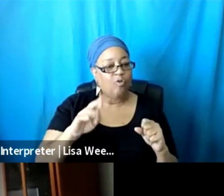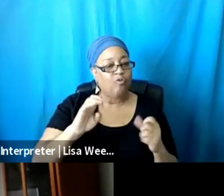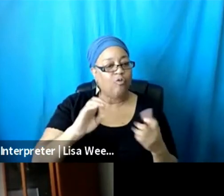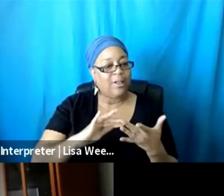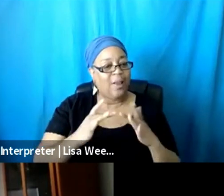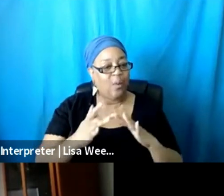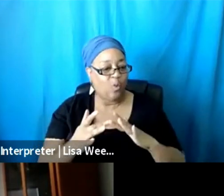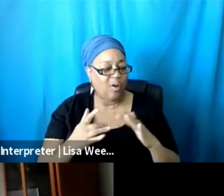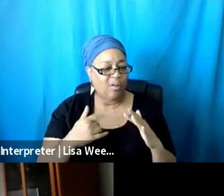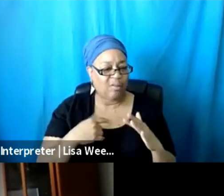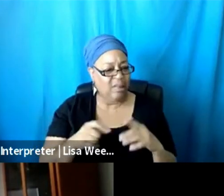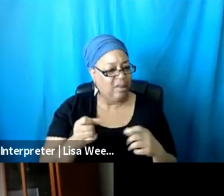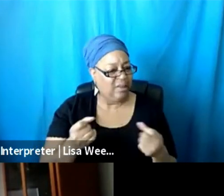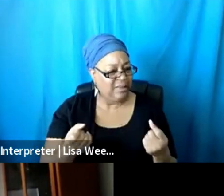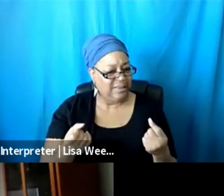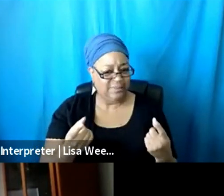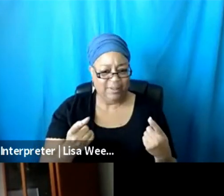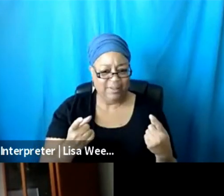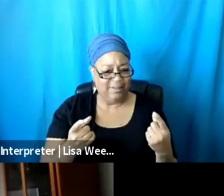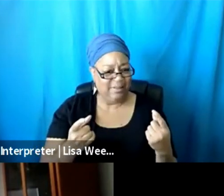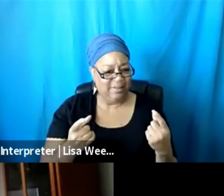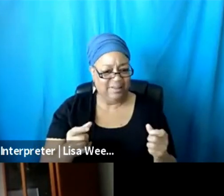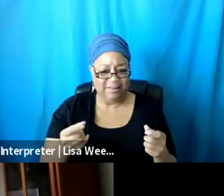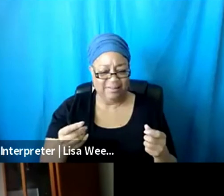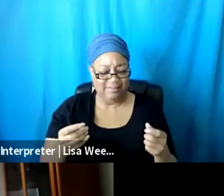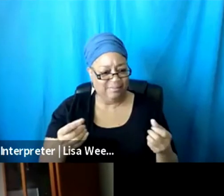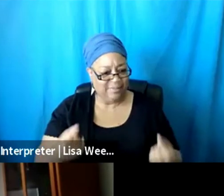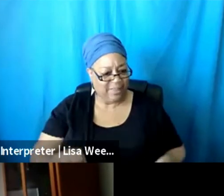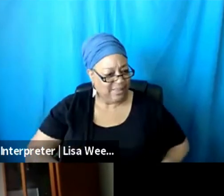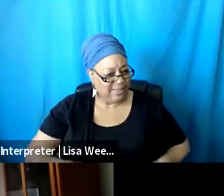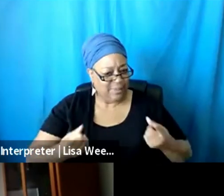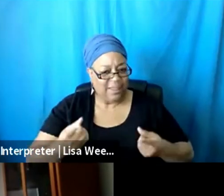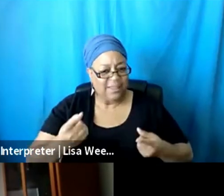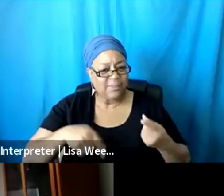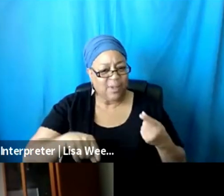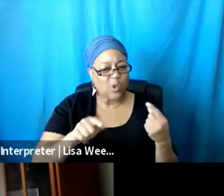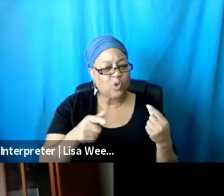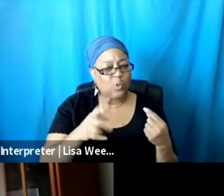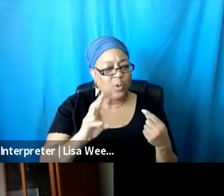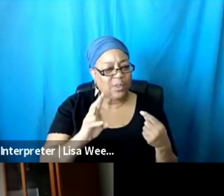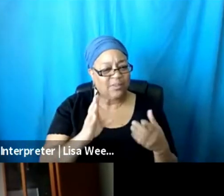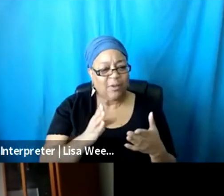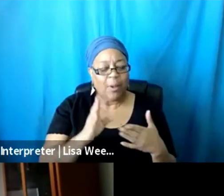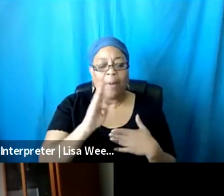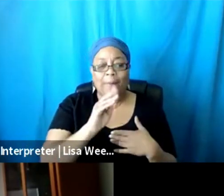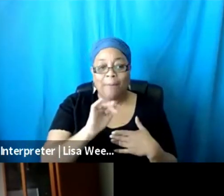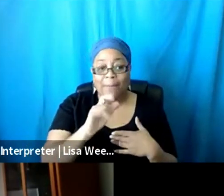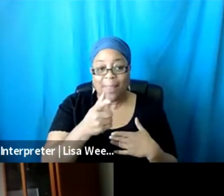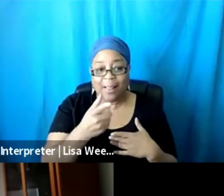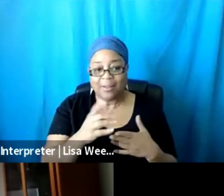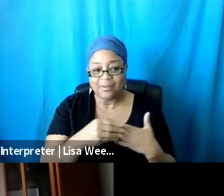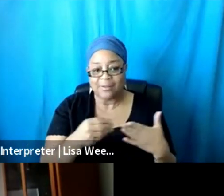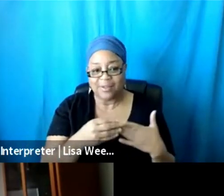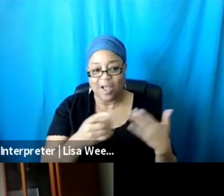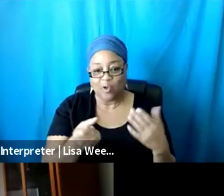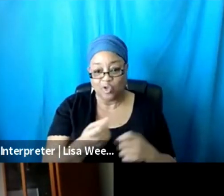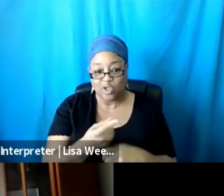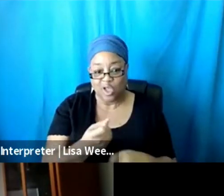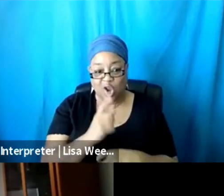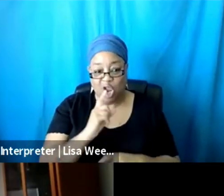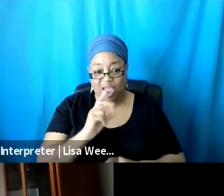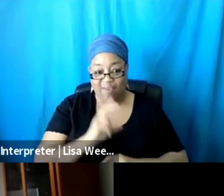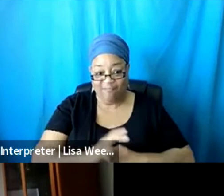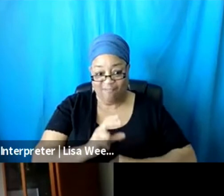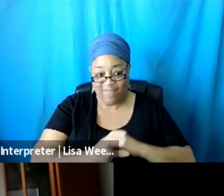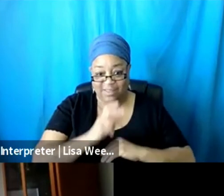They spend about $27 billion per year investing, and when I say they, I mean the private sector, investing in